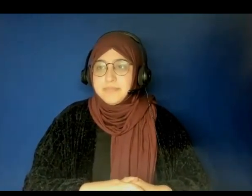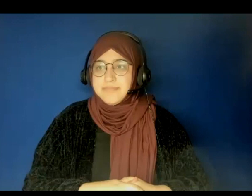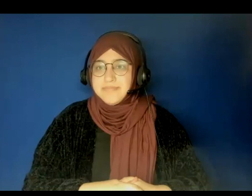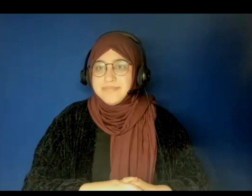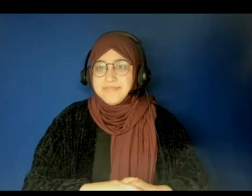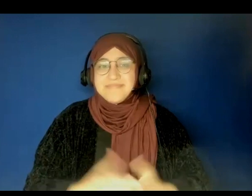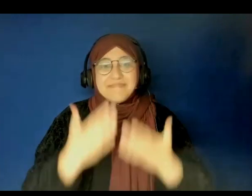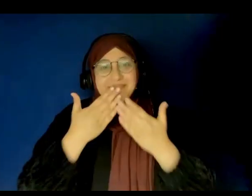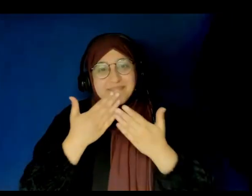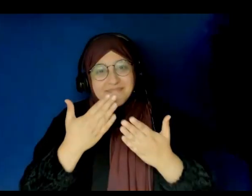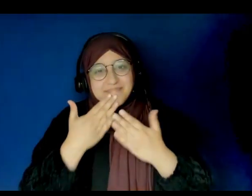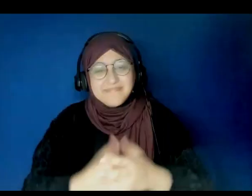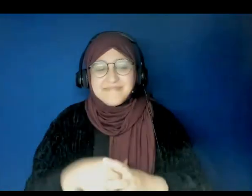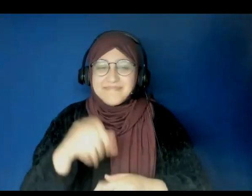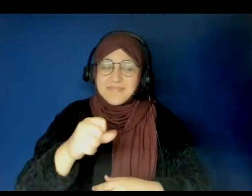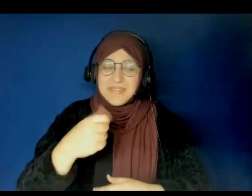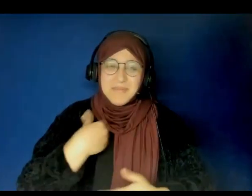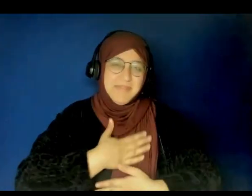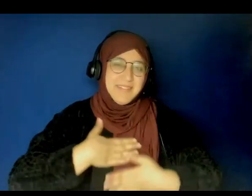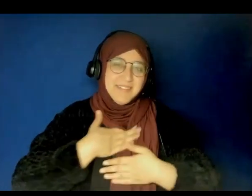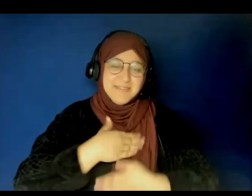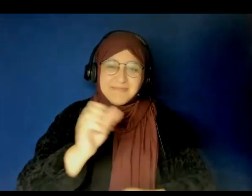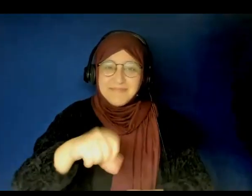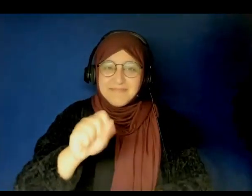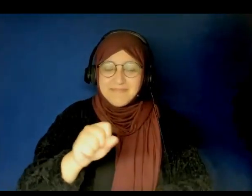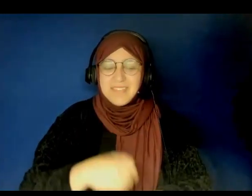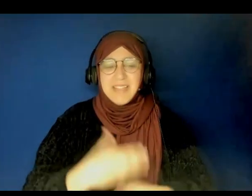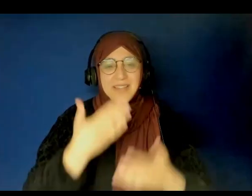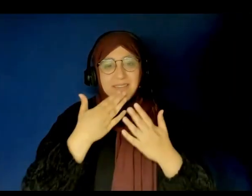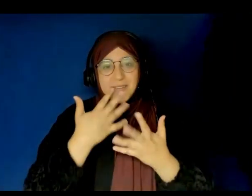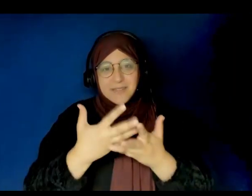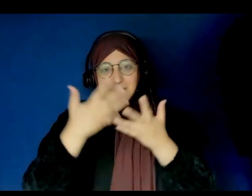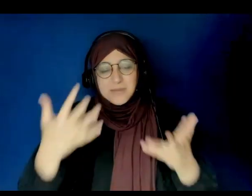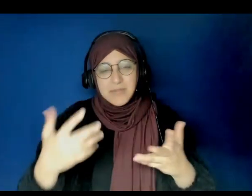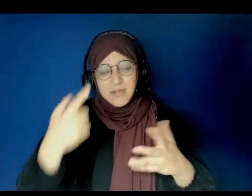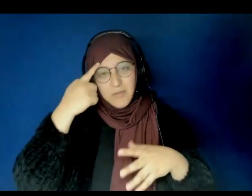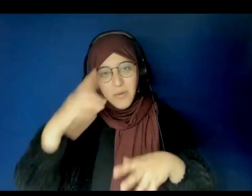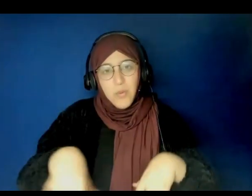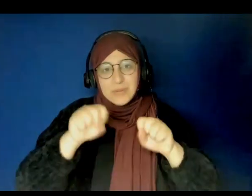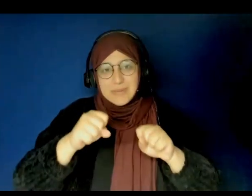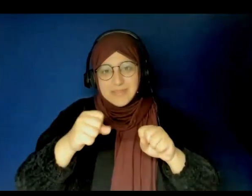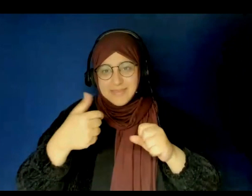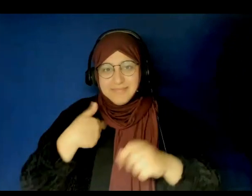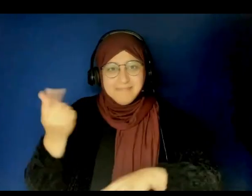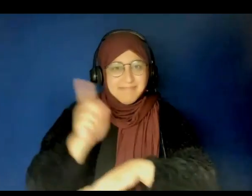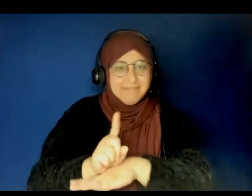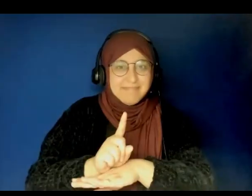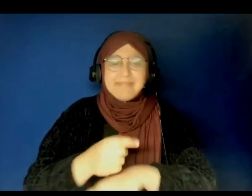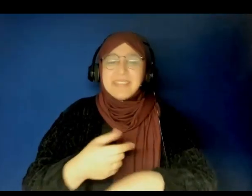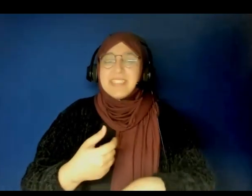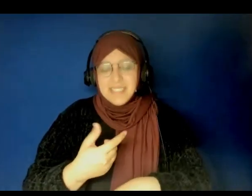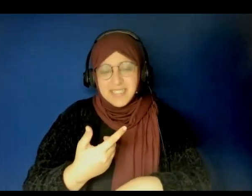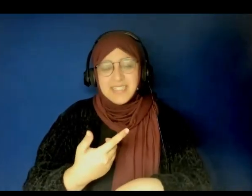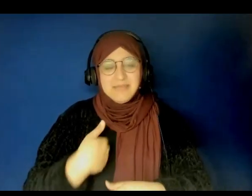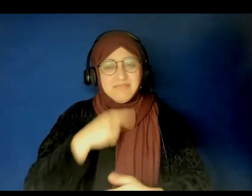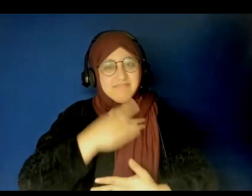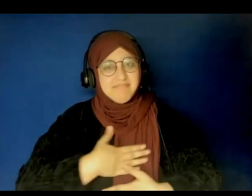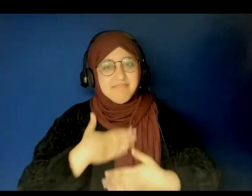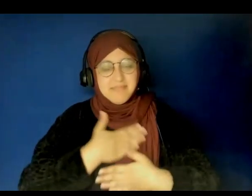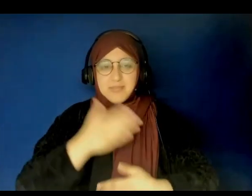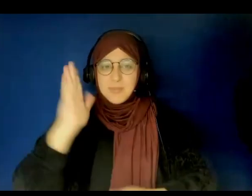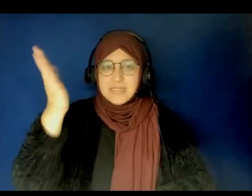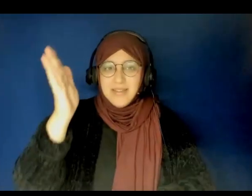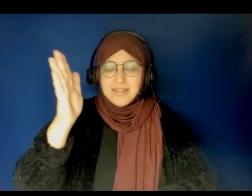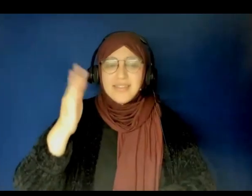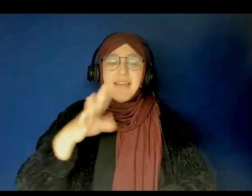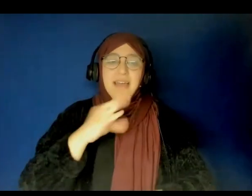Okay, Jazakallah khairan. My pleasure. Thank you so much for hosting me, and it was my pleasure to present,